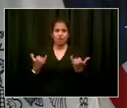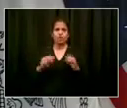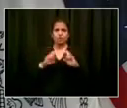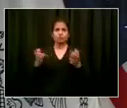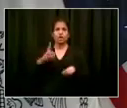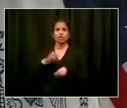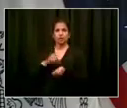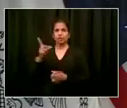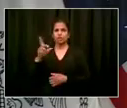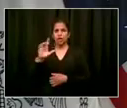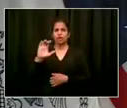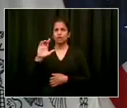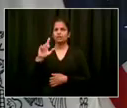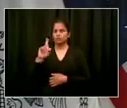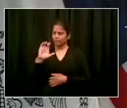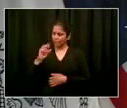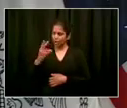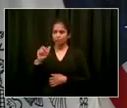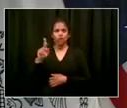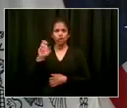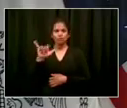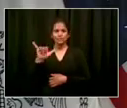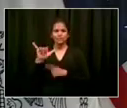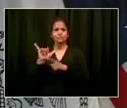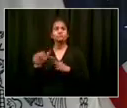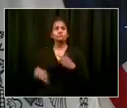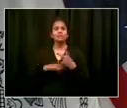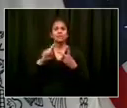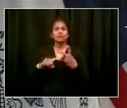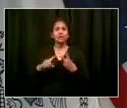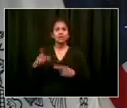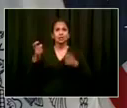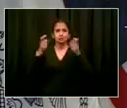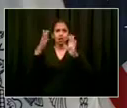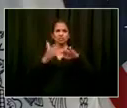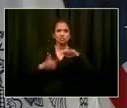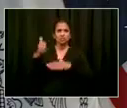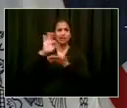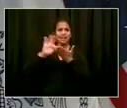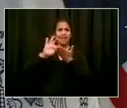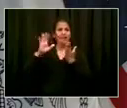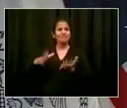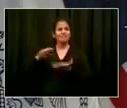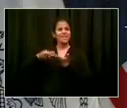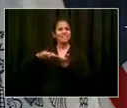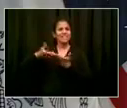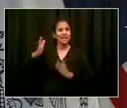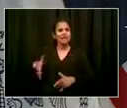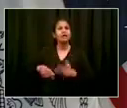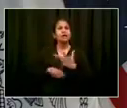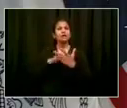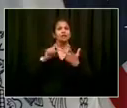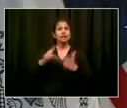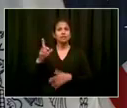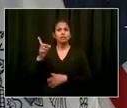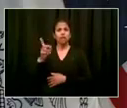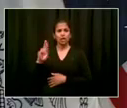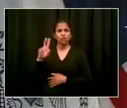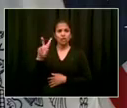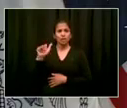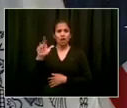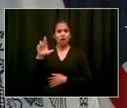of the New York City Census, Amit Baga, and Senior Advisor, Dr. Jay Varma. The first question today goes to Erin from Politico.